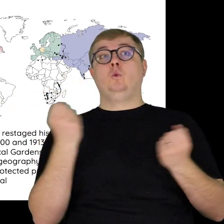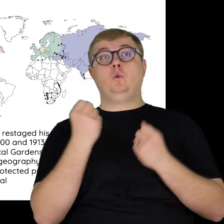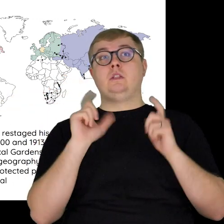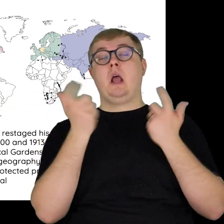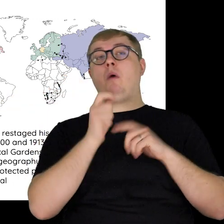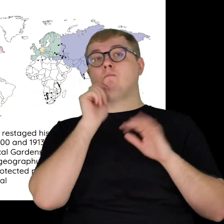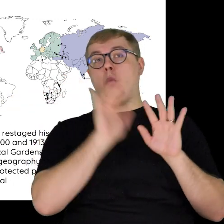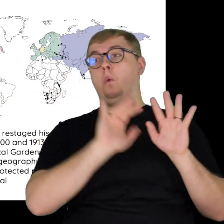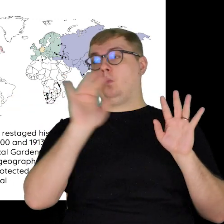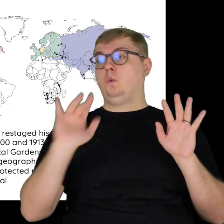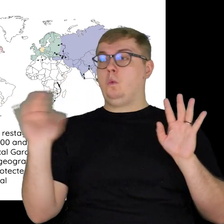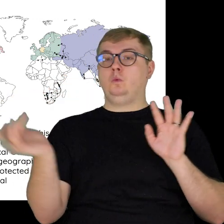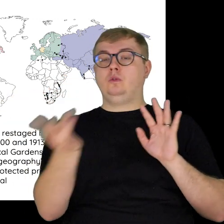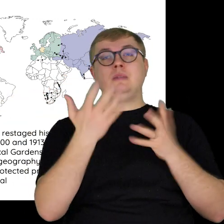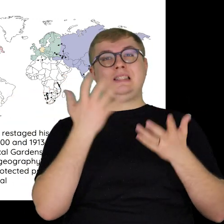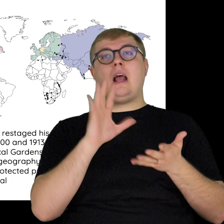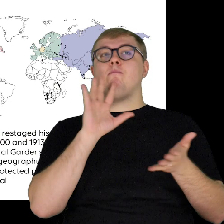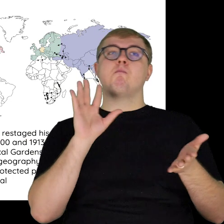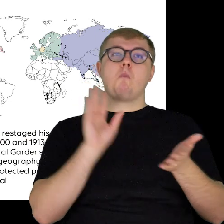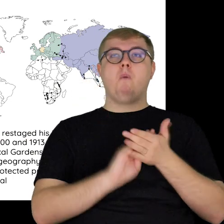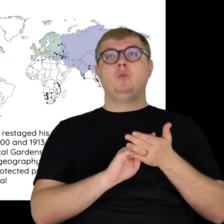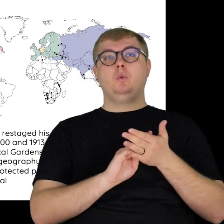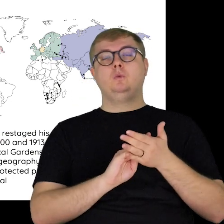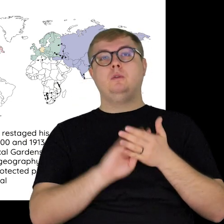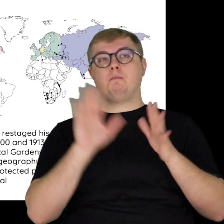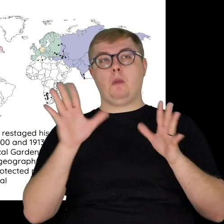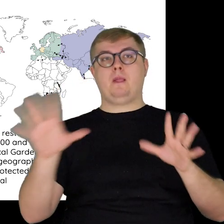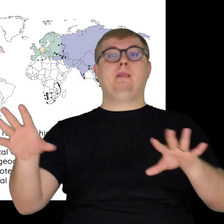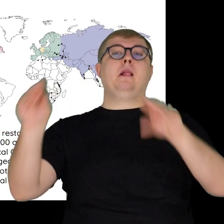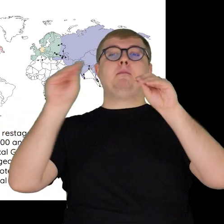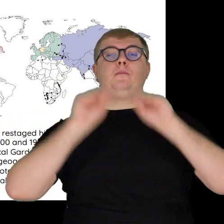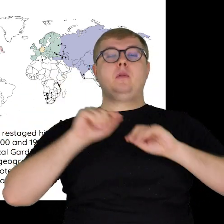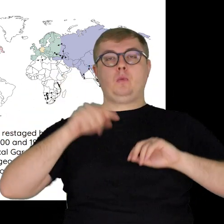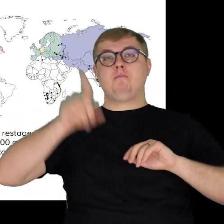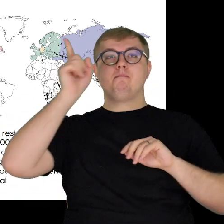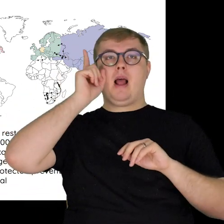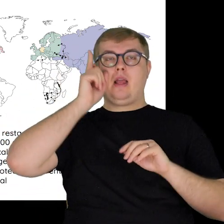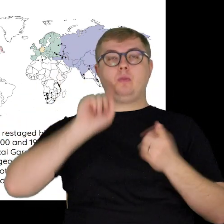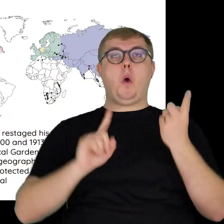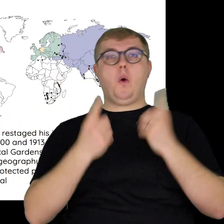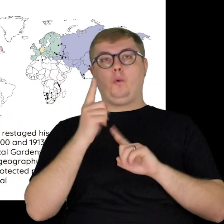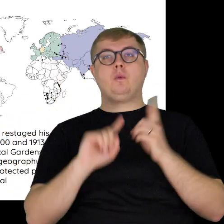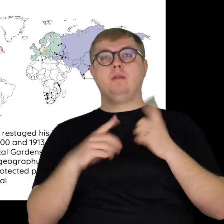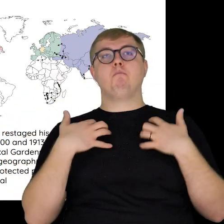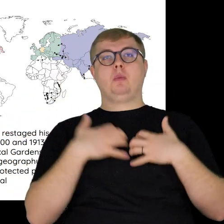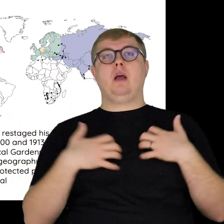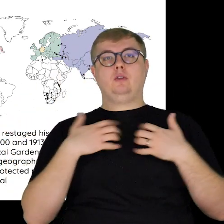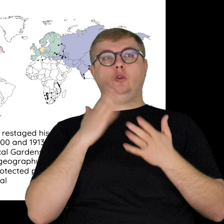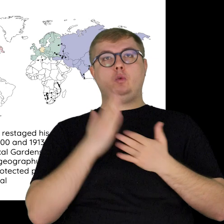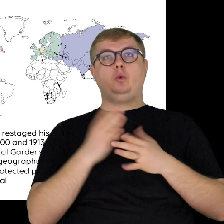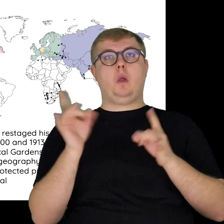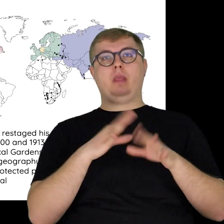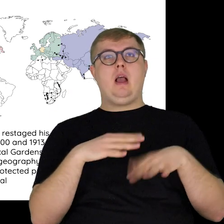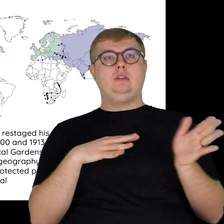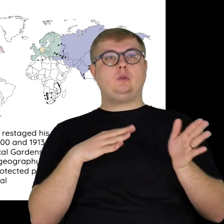re-perform it a little bit through the garden. So when you go into Berlin Botanic Gardens, you start on the left-hand side in the yellow in Germany, and you walk through Europe, and you go